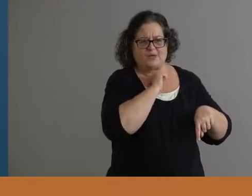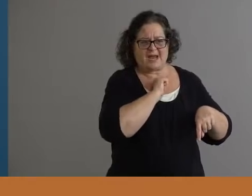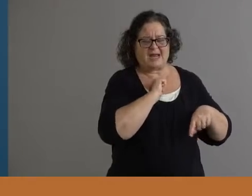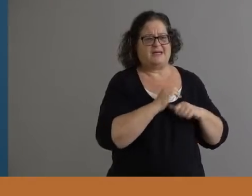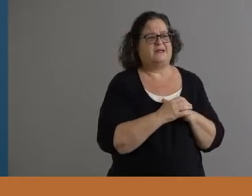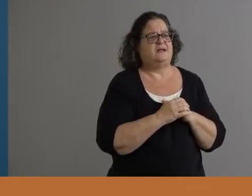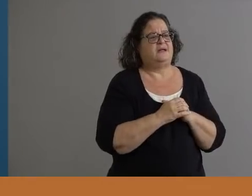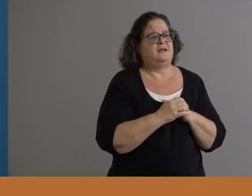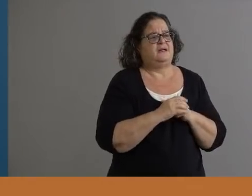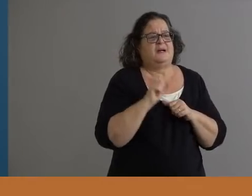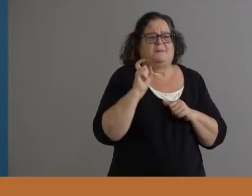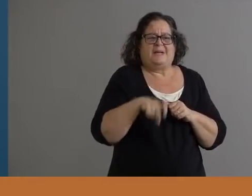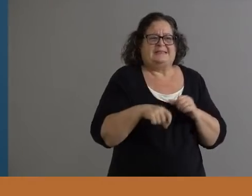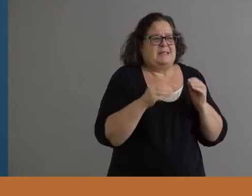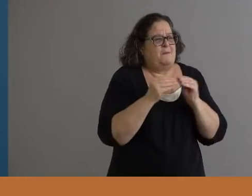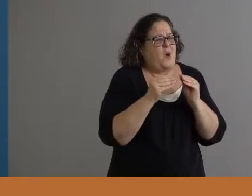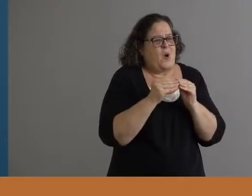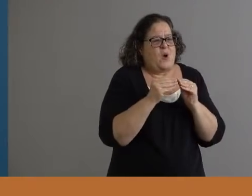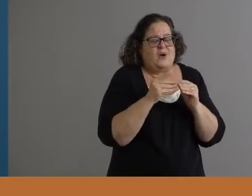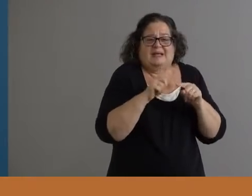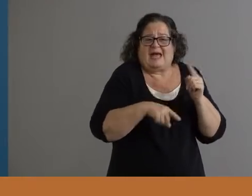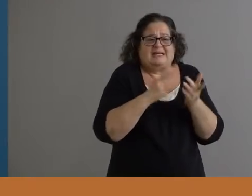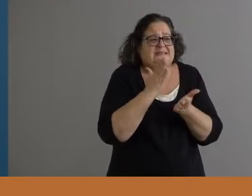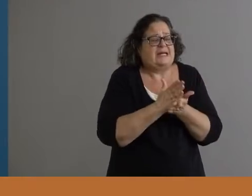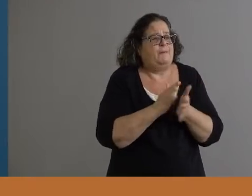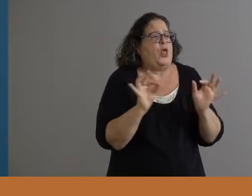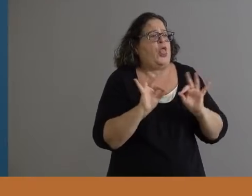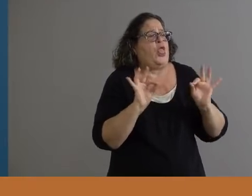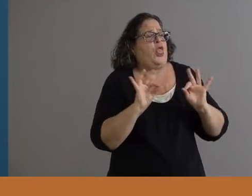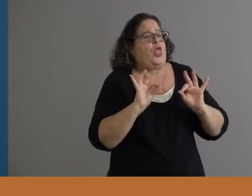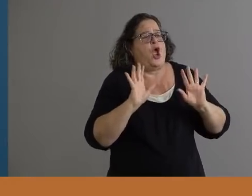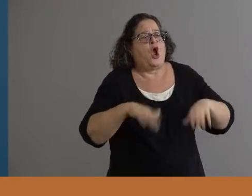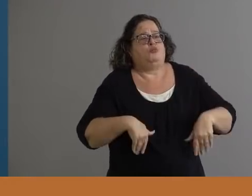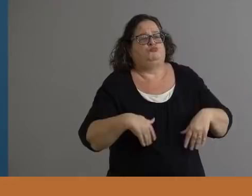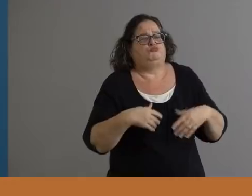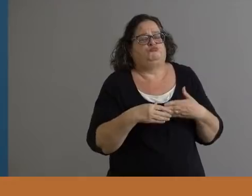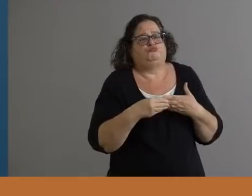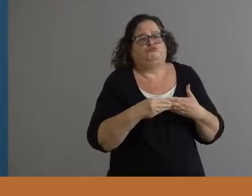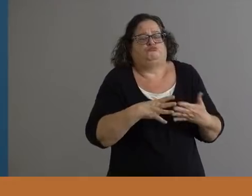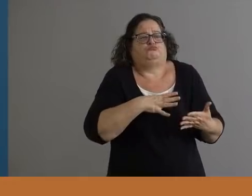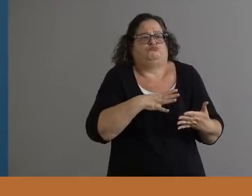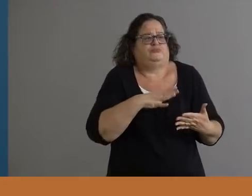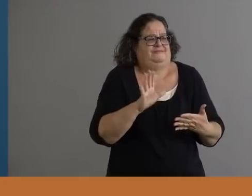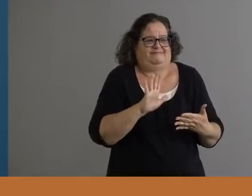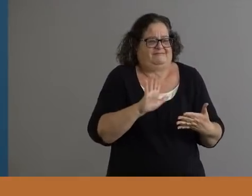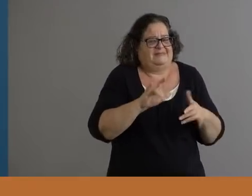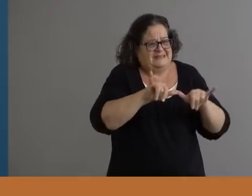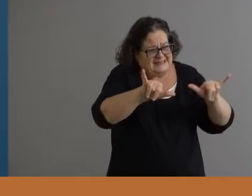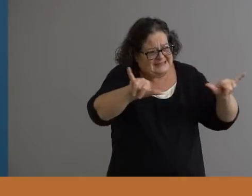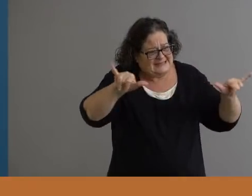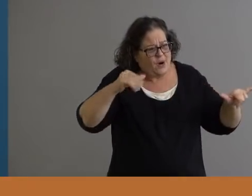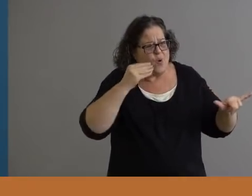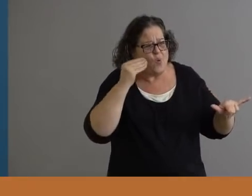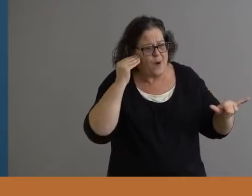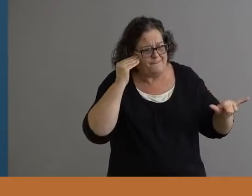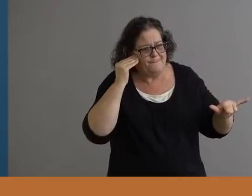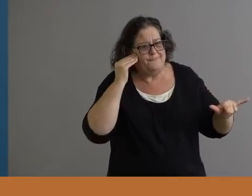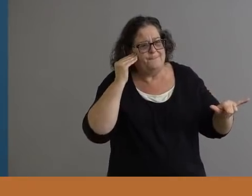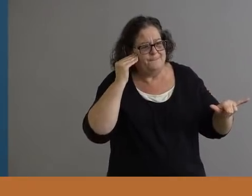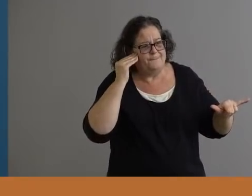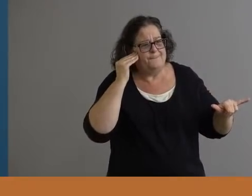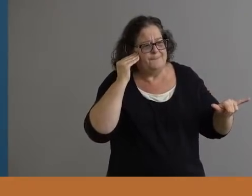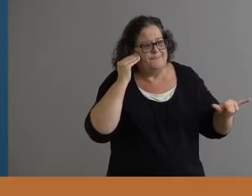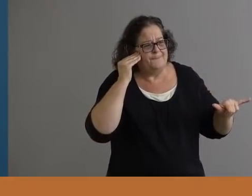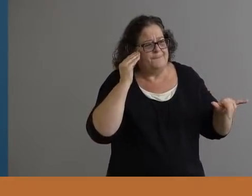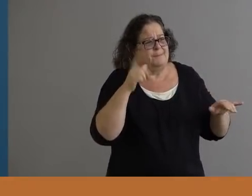up. If we will stay at home, if we will make safer decisions, if you need to do something